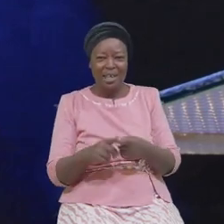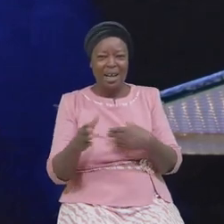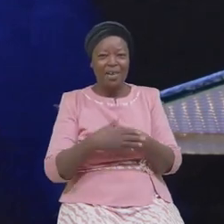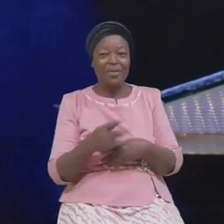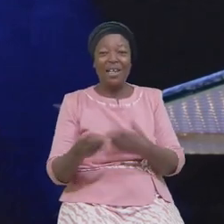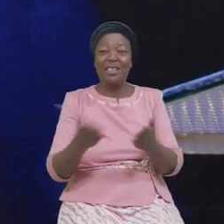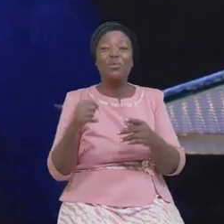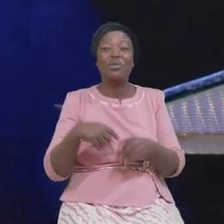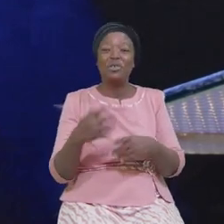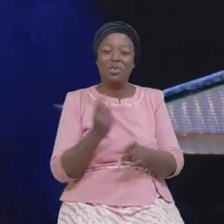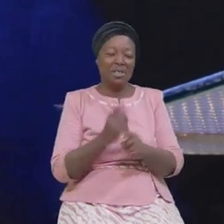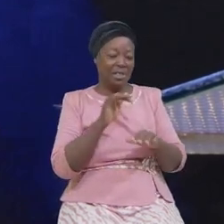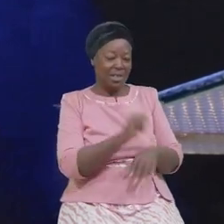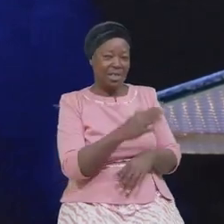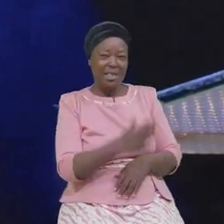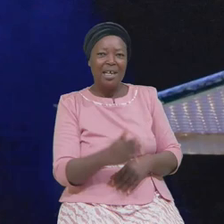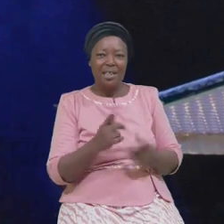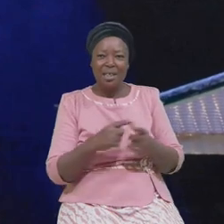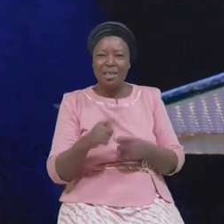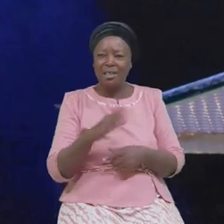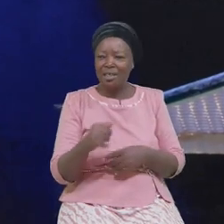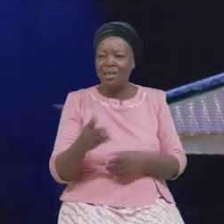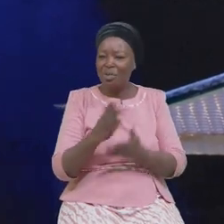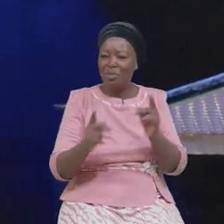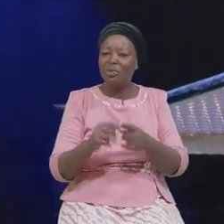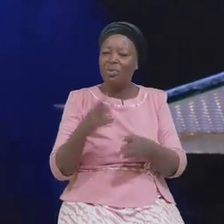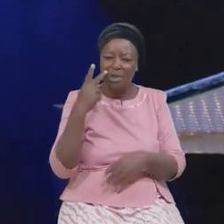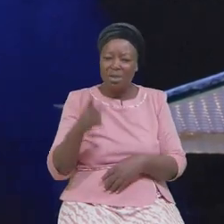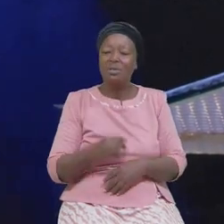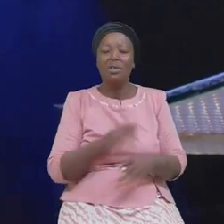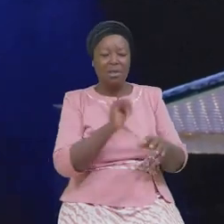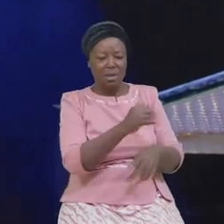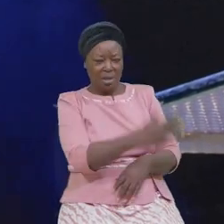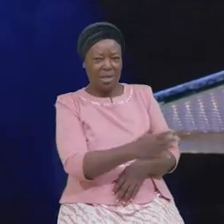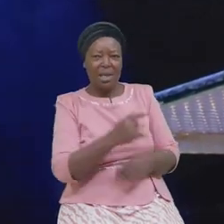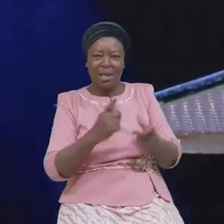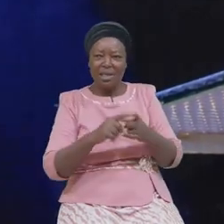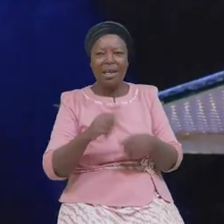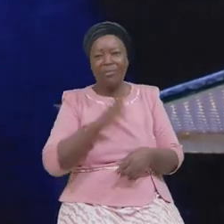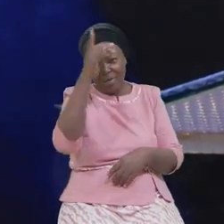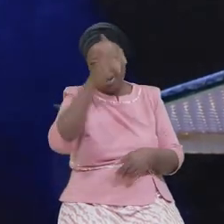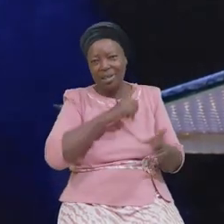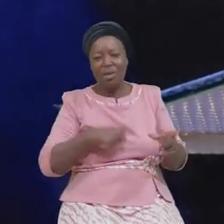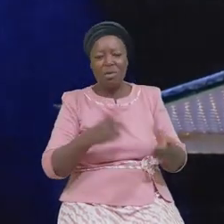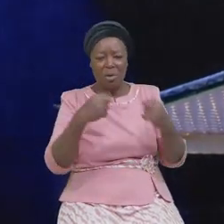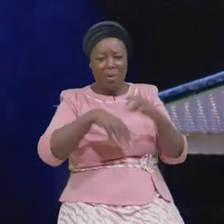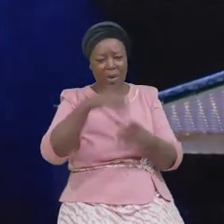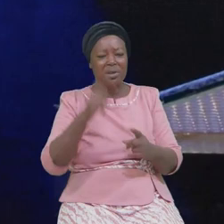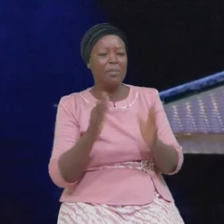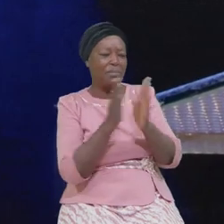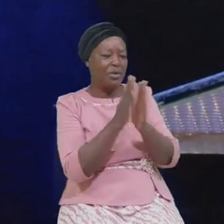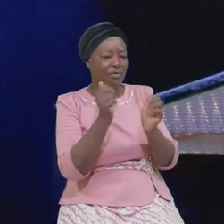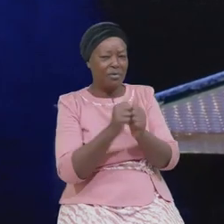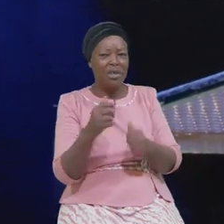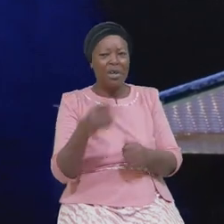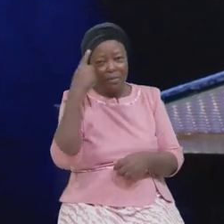know, stay there. And they say some people need, I say, stay there. And then I come, and then I pray for them, and then